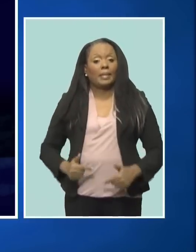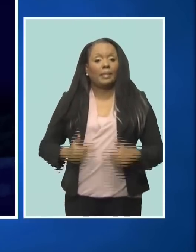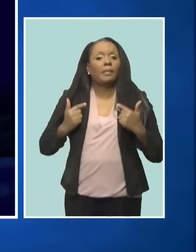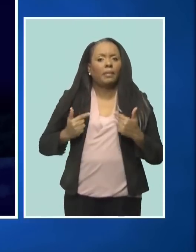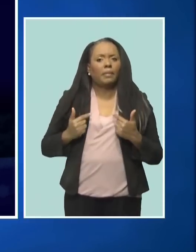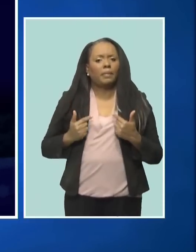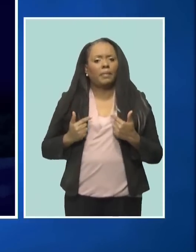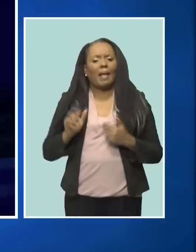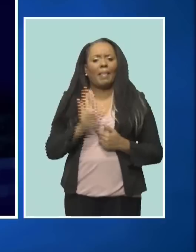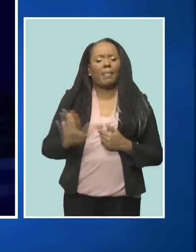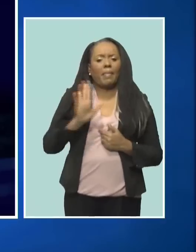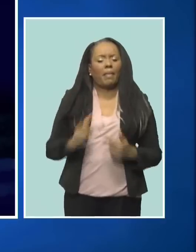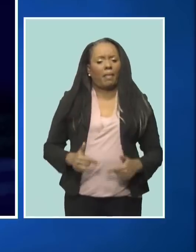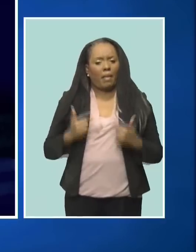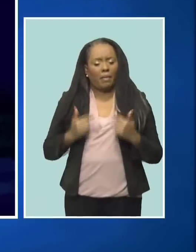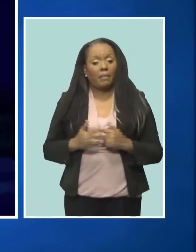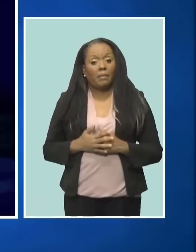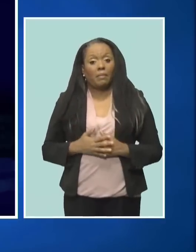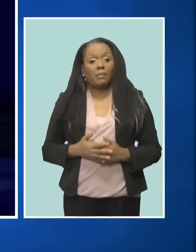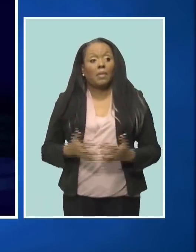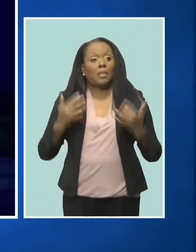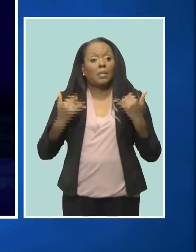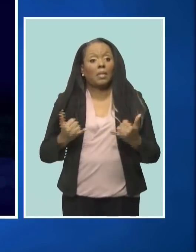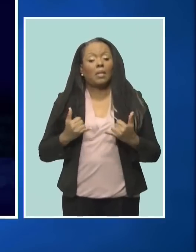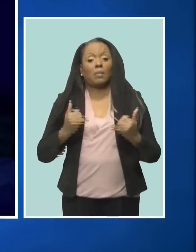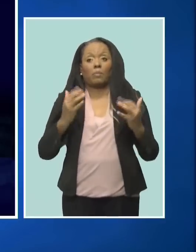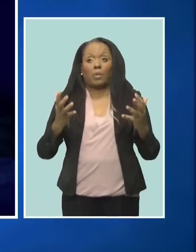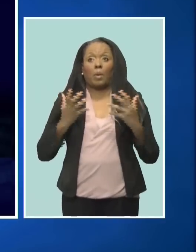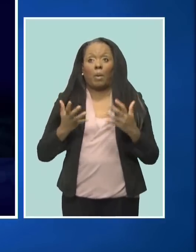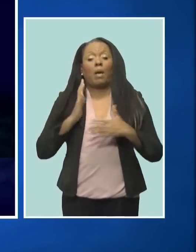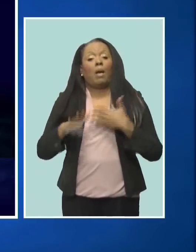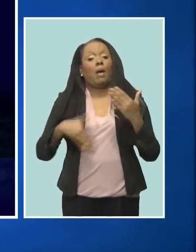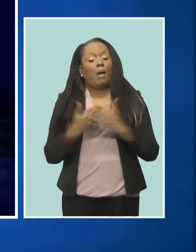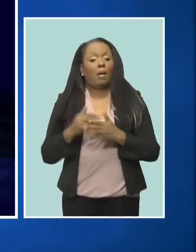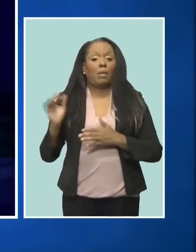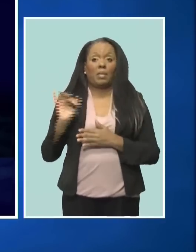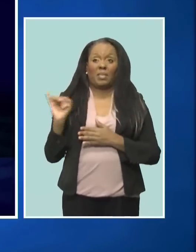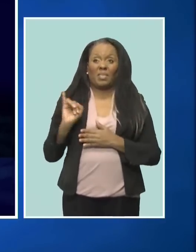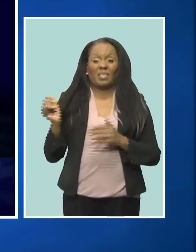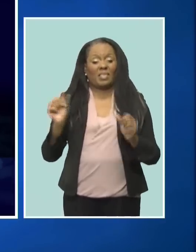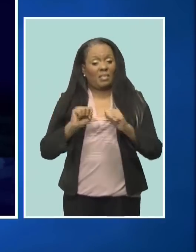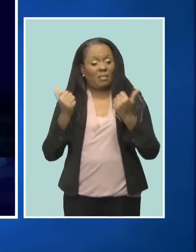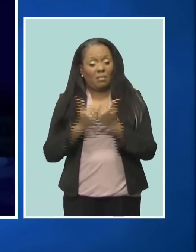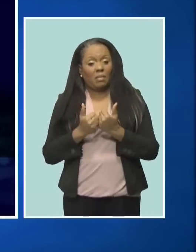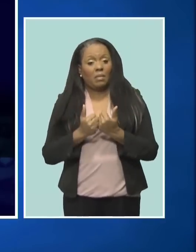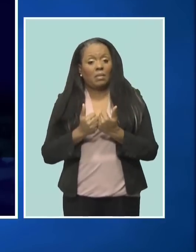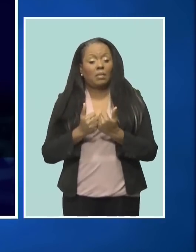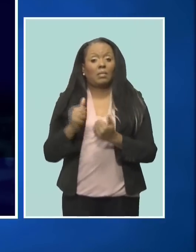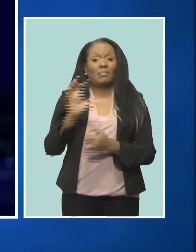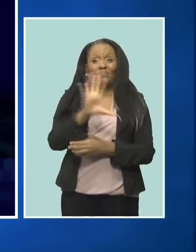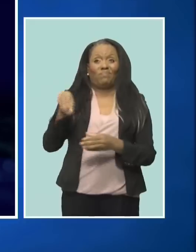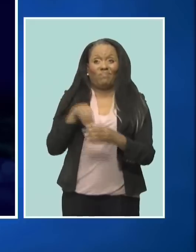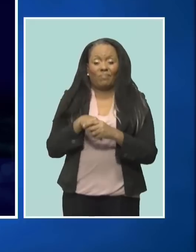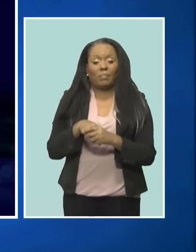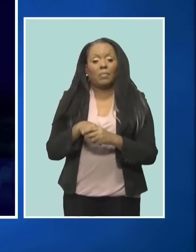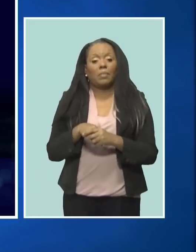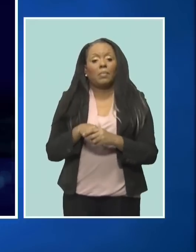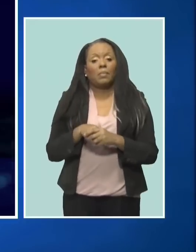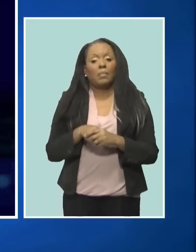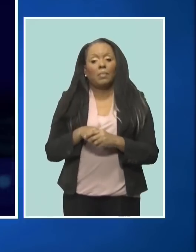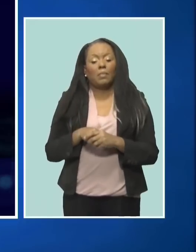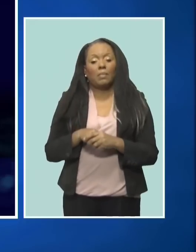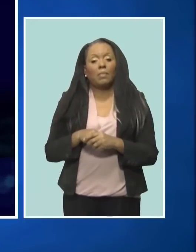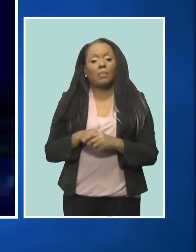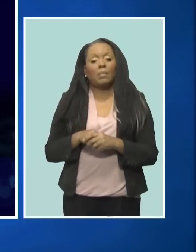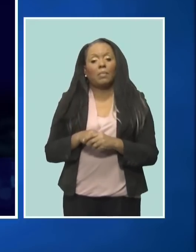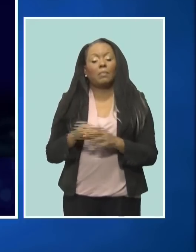now call on all insurance agencies to include persons with disabilities to